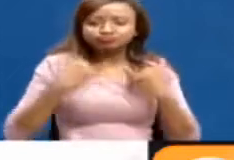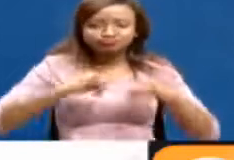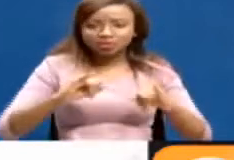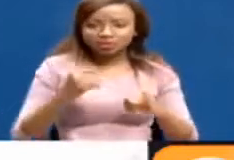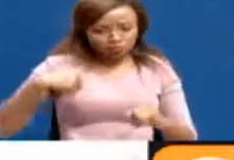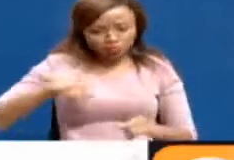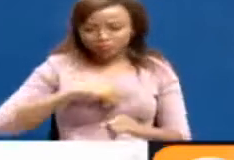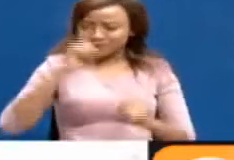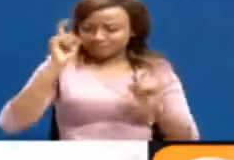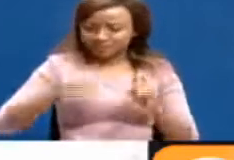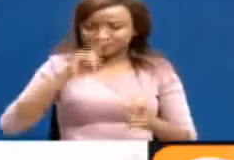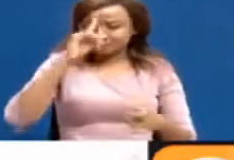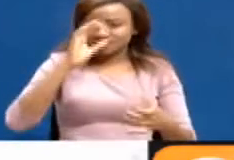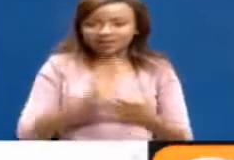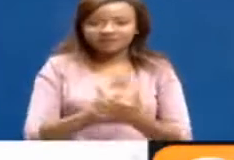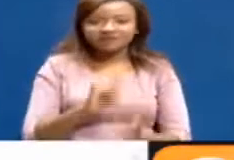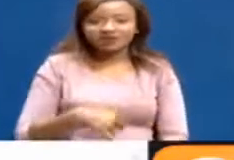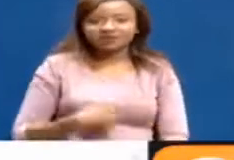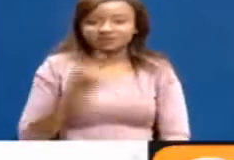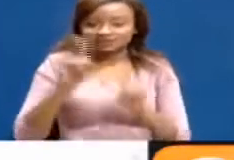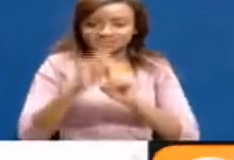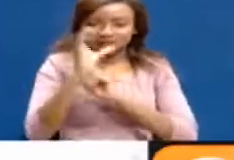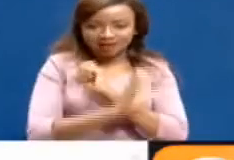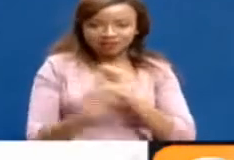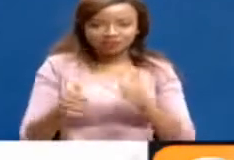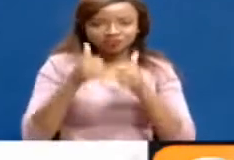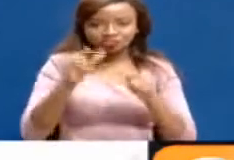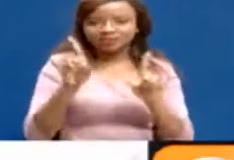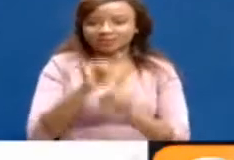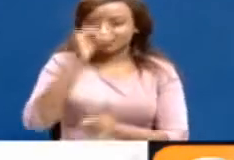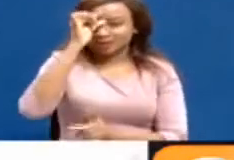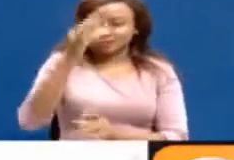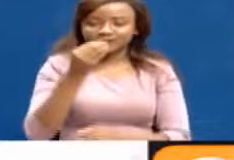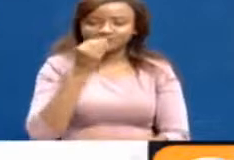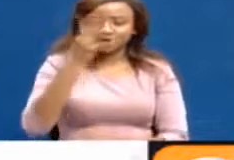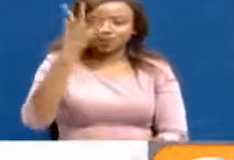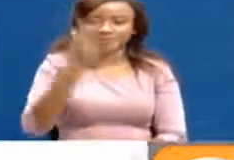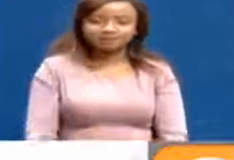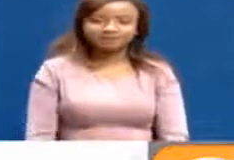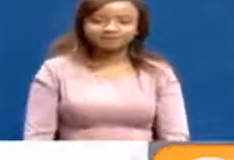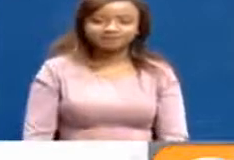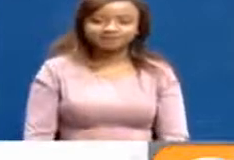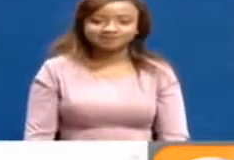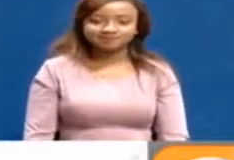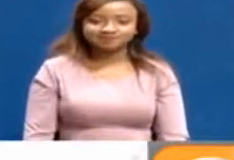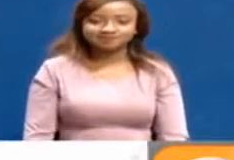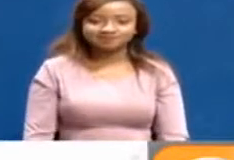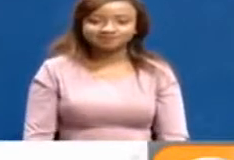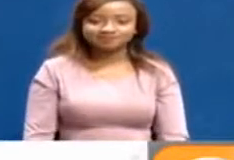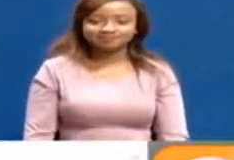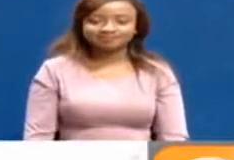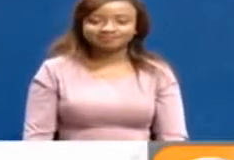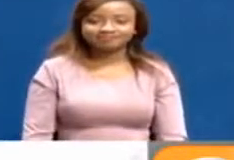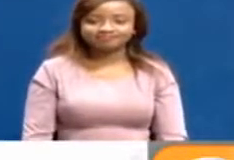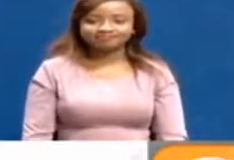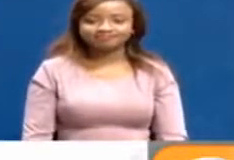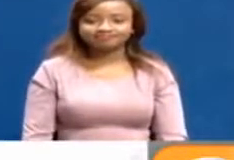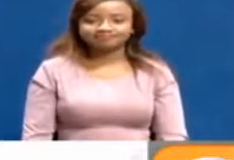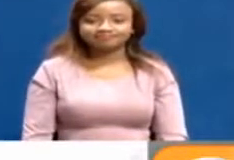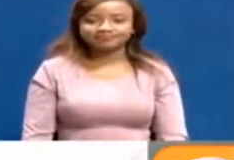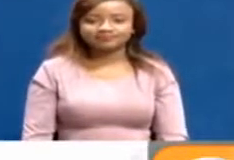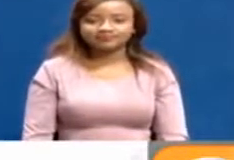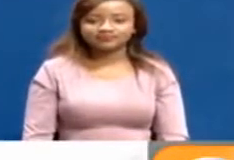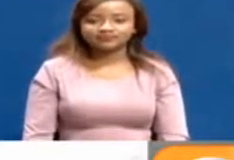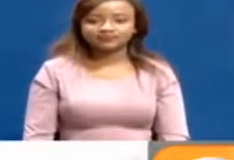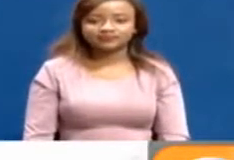We are great people, Jeff, and we have a great country and a great government. Absolutely, Senator. Thank you for that. Real quick, I'm not sure if